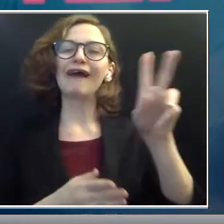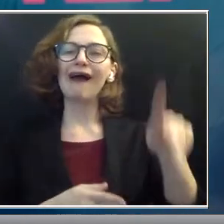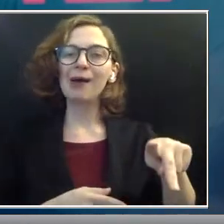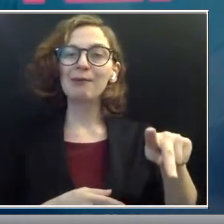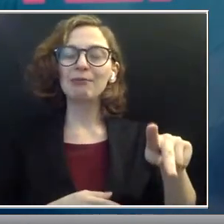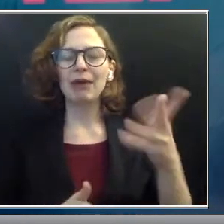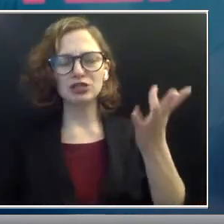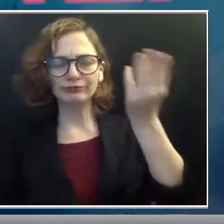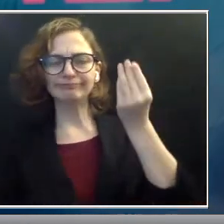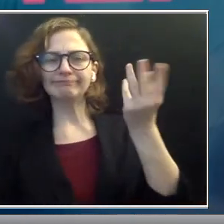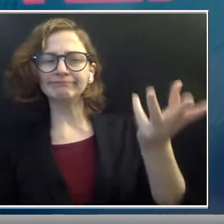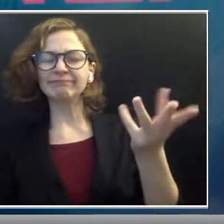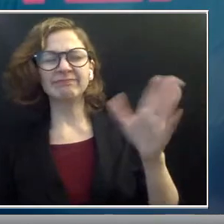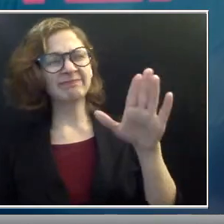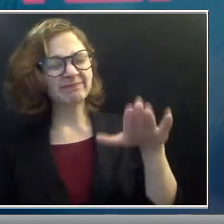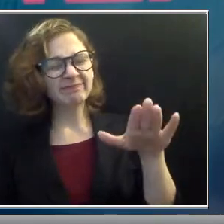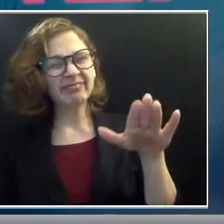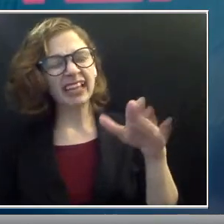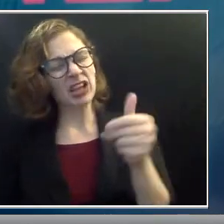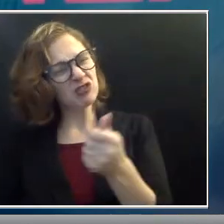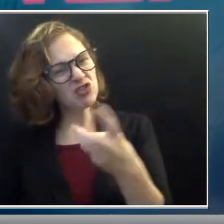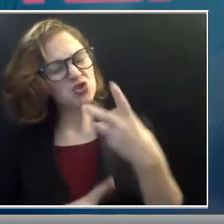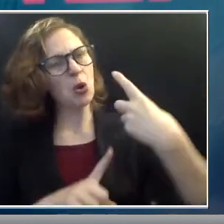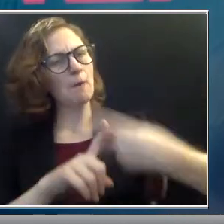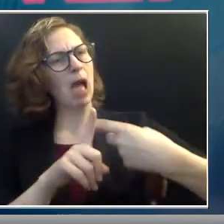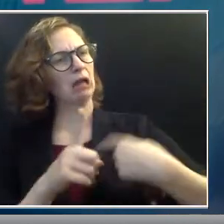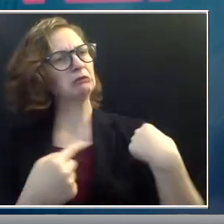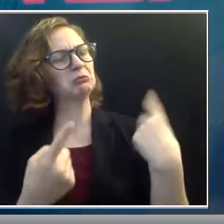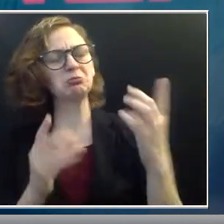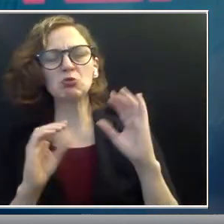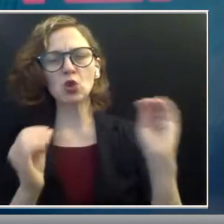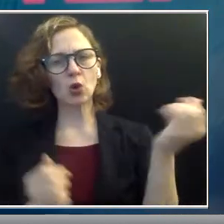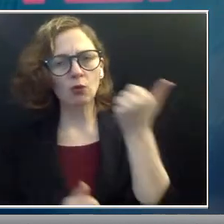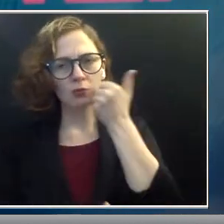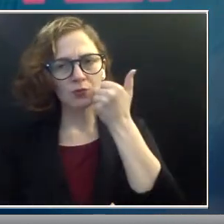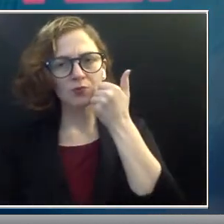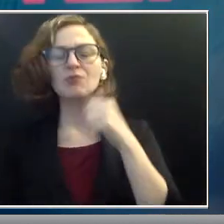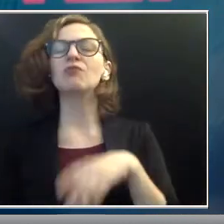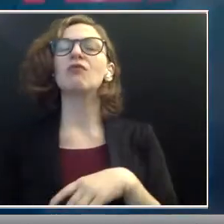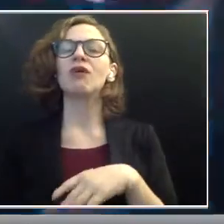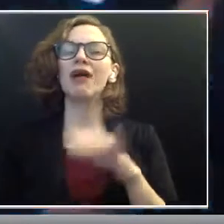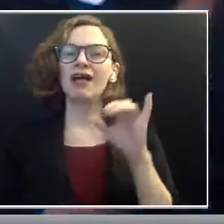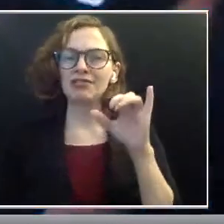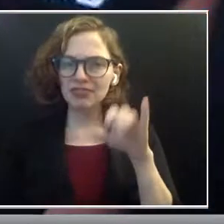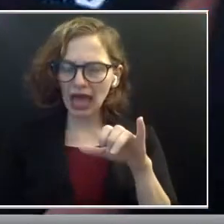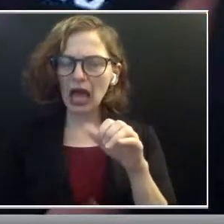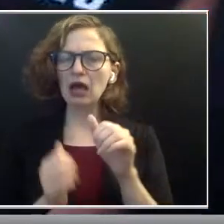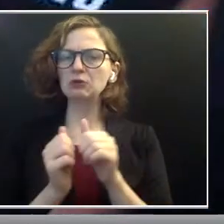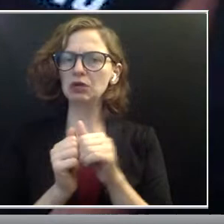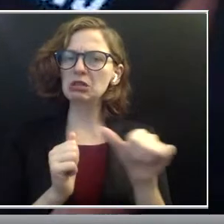months. And that, combined with the other two symptoms, led to a surprising diagnosis.